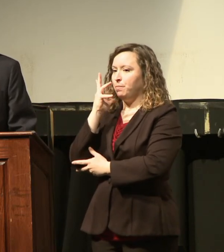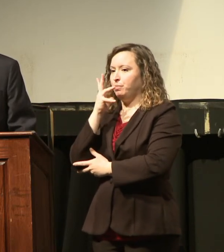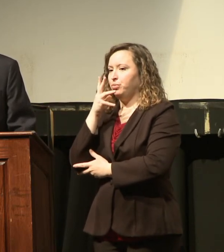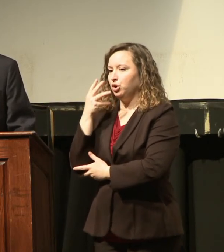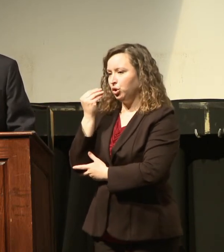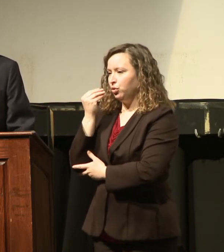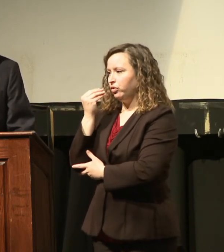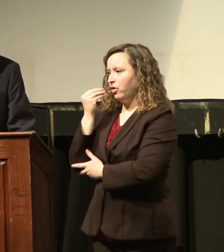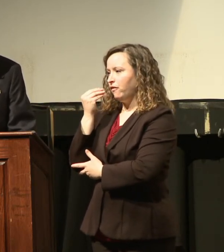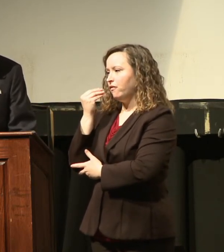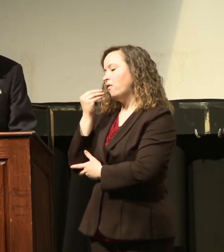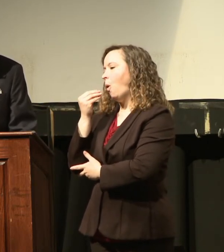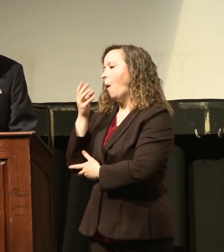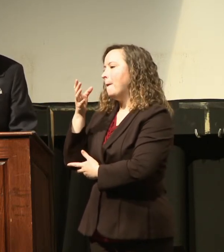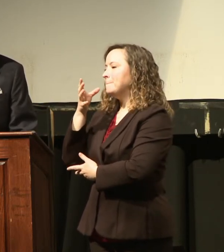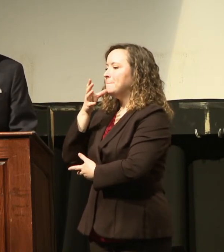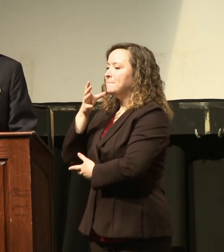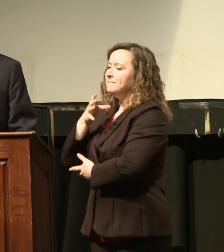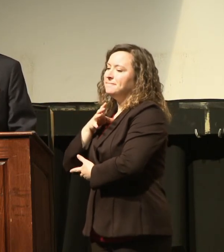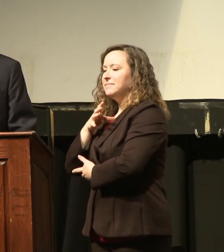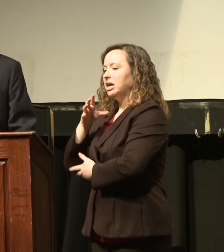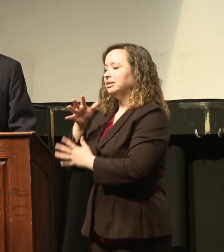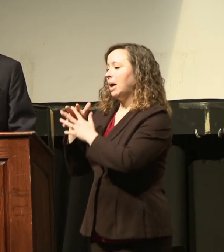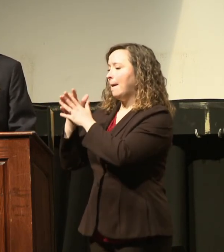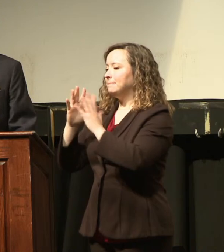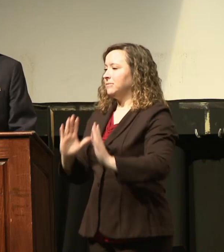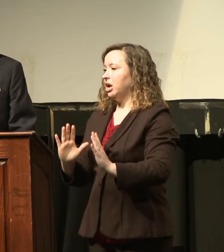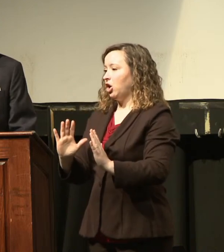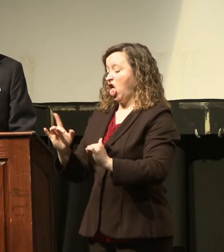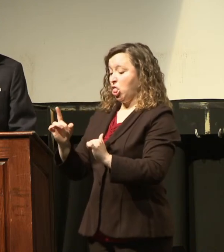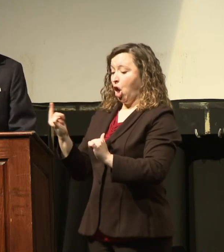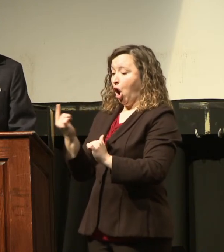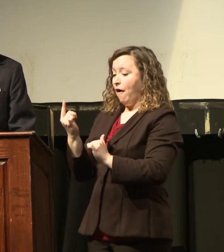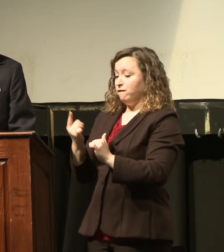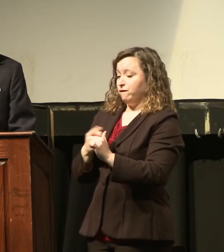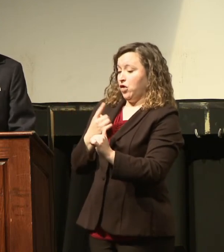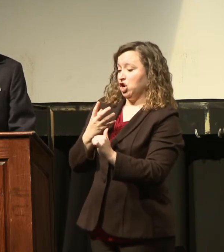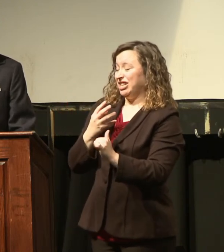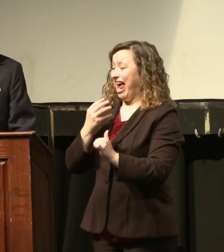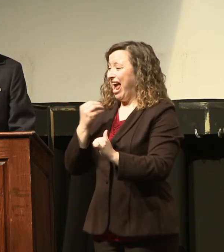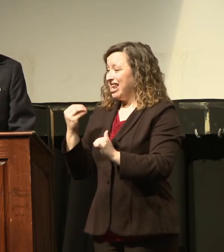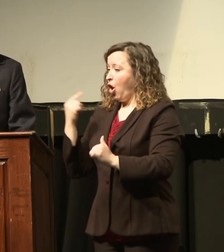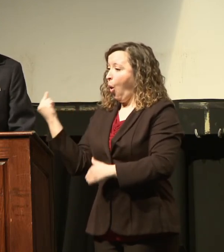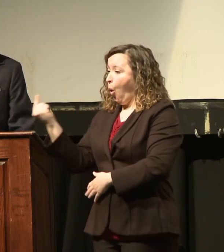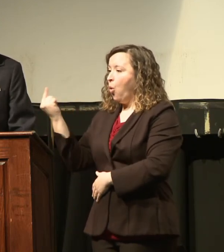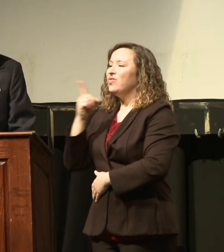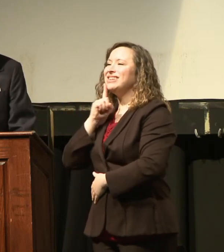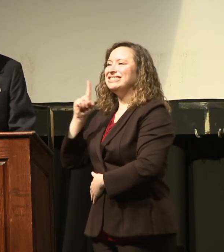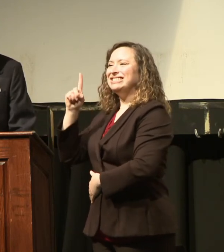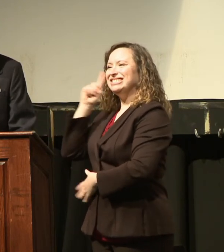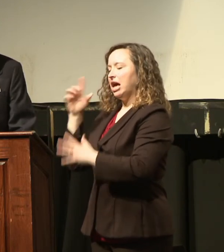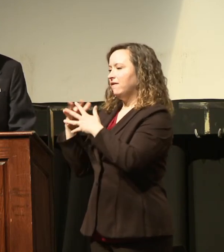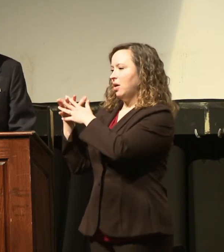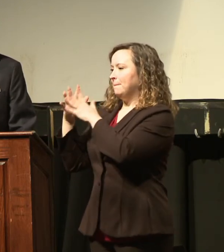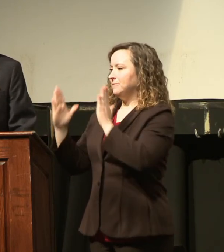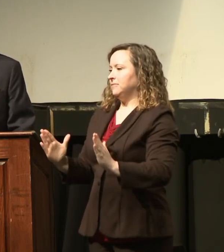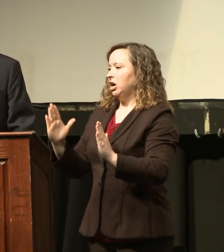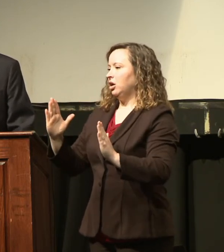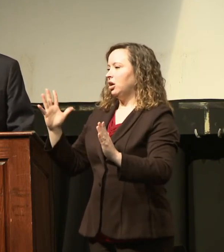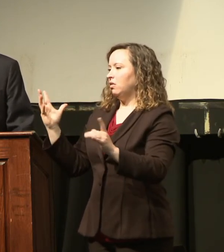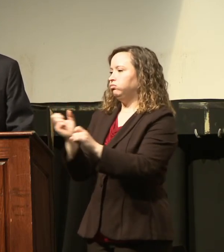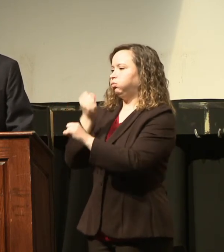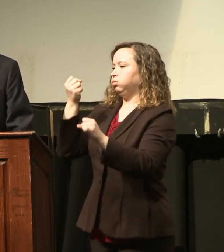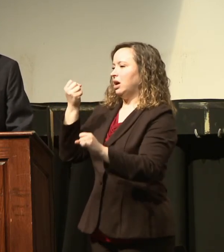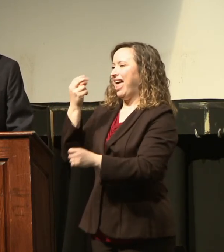Miss America, who happened to be the first and only deaf American to ever achieve at that level, Miss